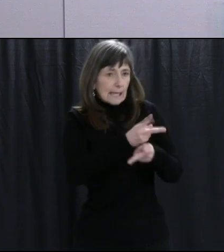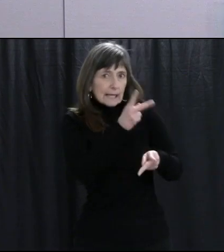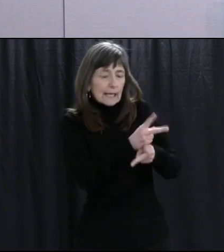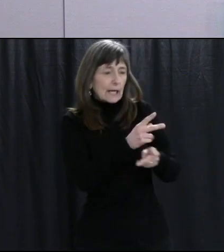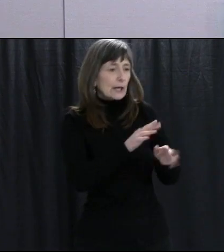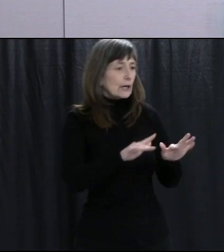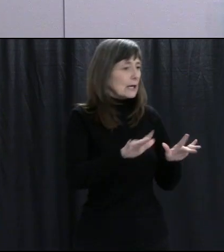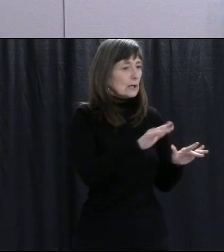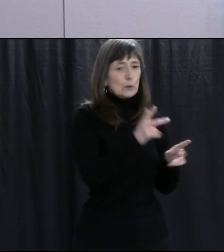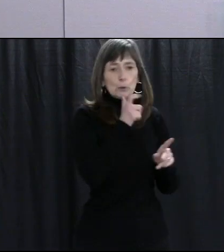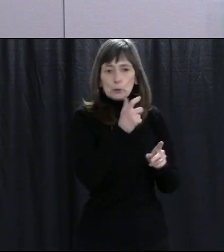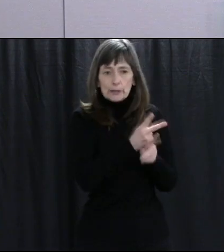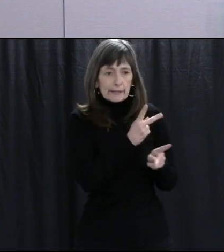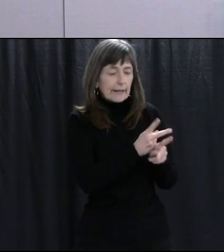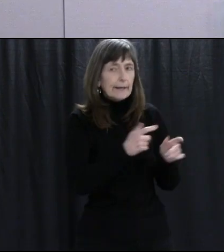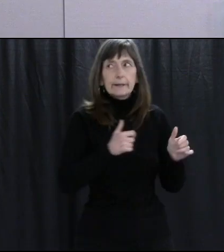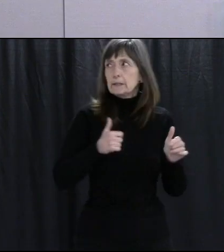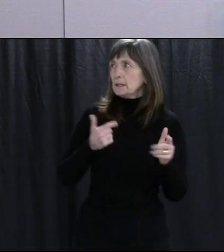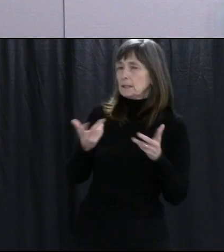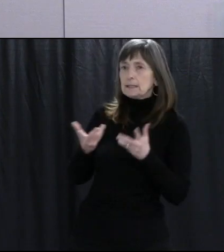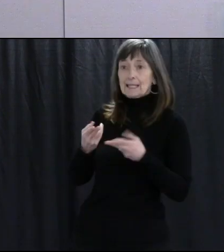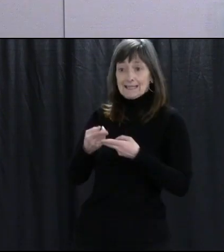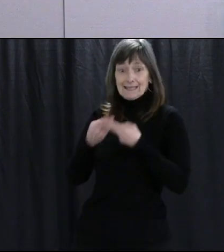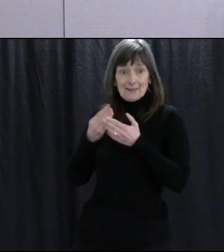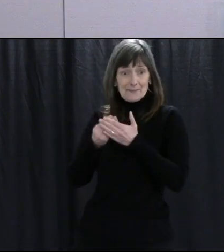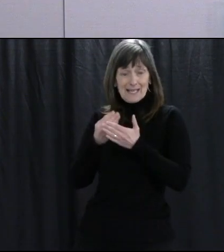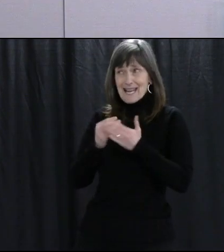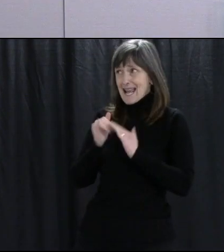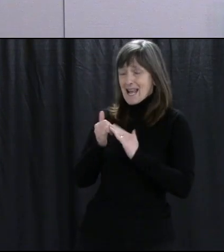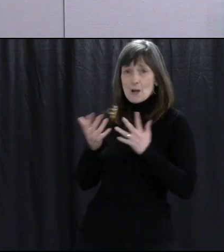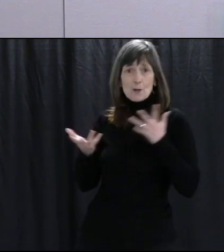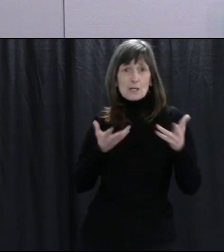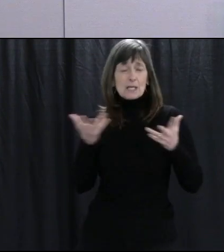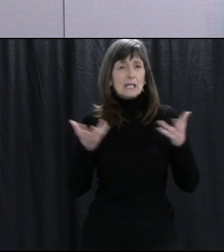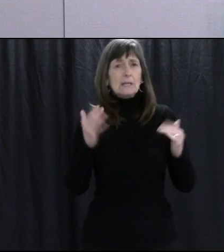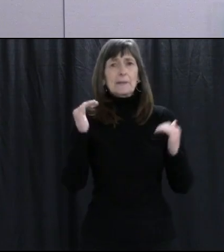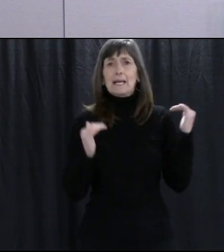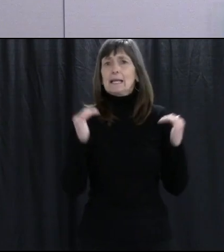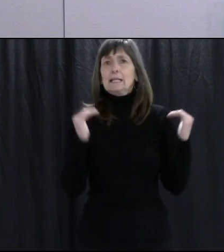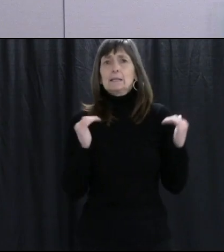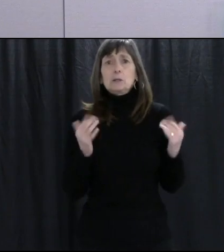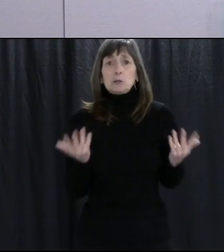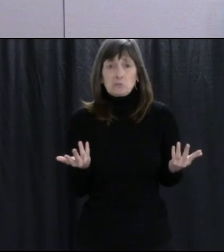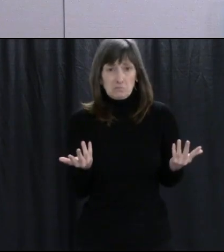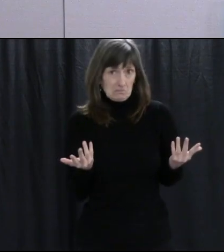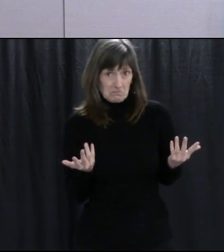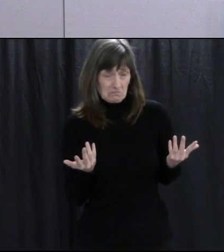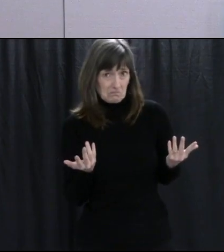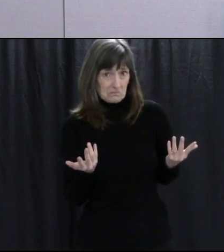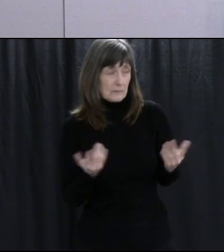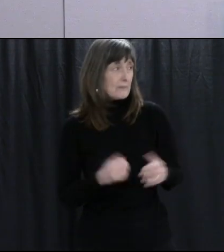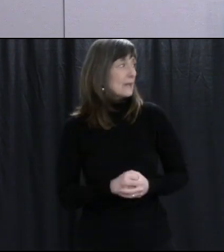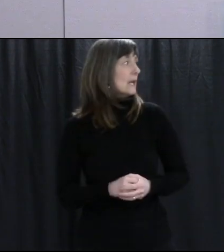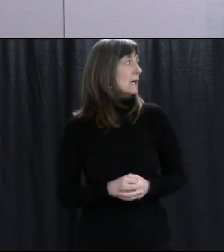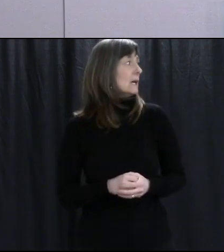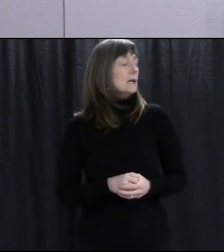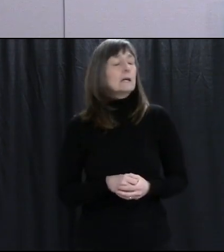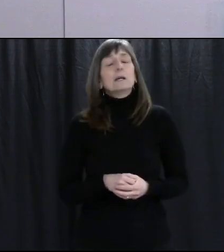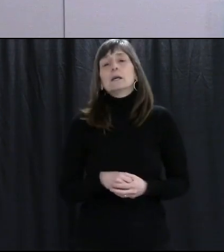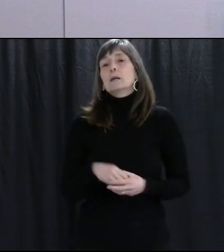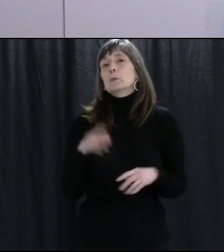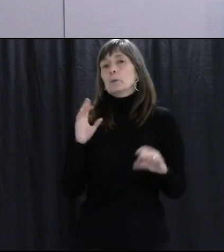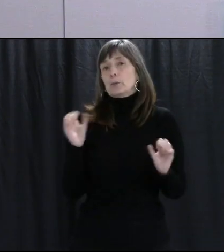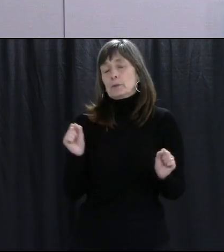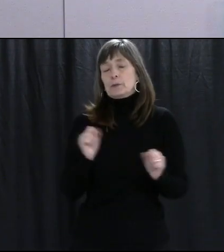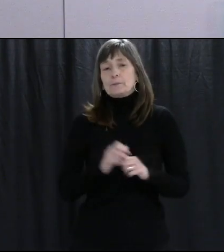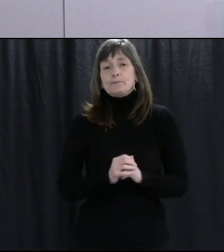tell parents about, just in trying to save money and trying to figure that out for their children? Well, the decision that was made around the closure